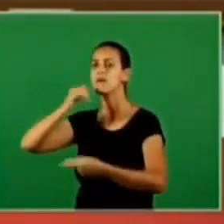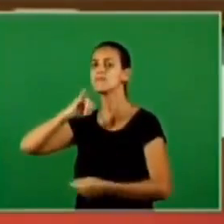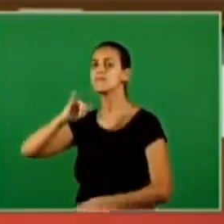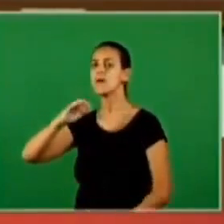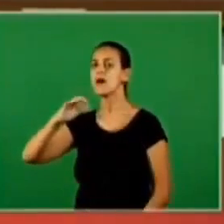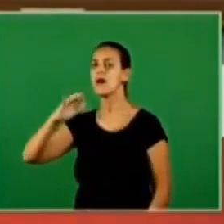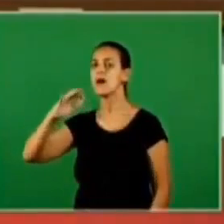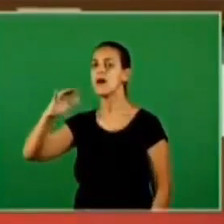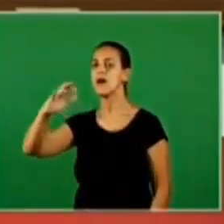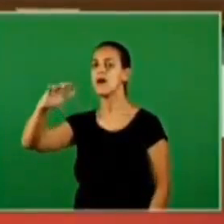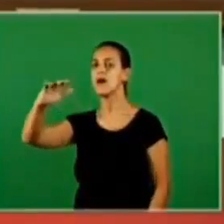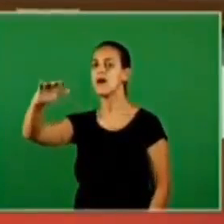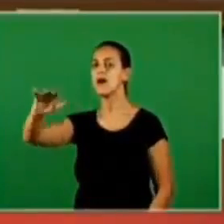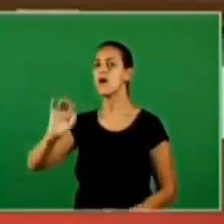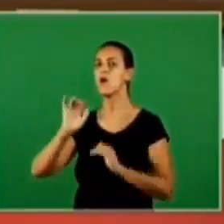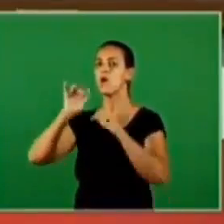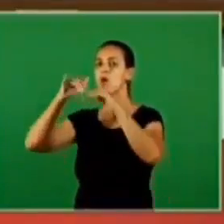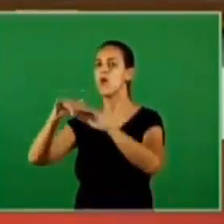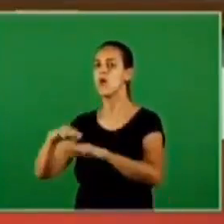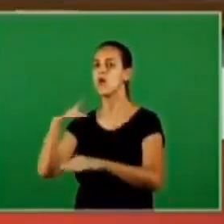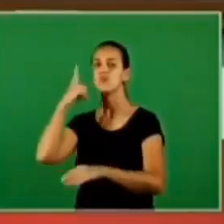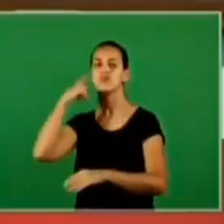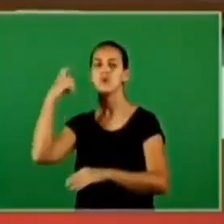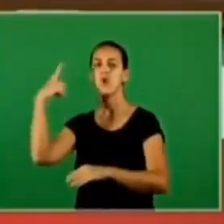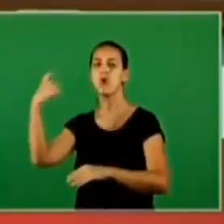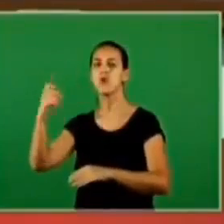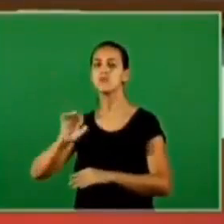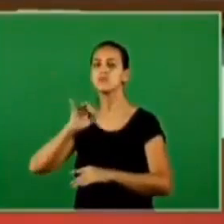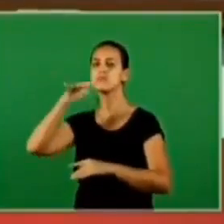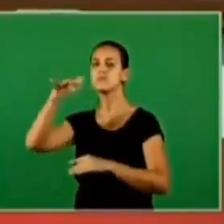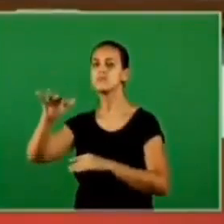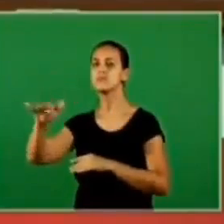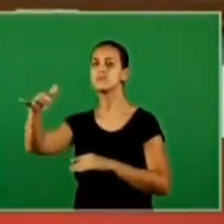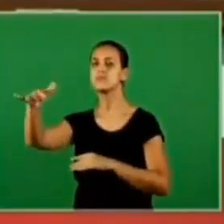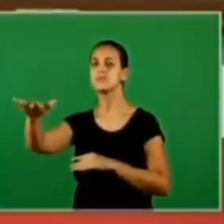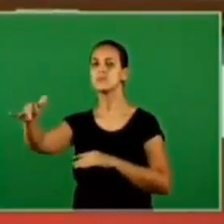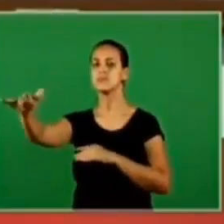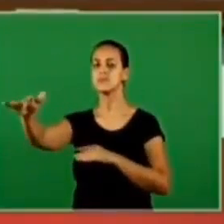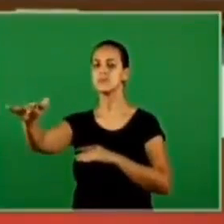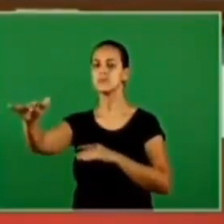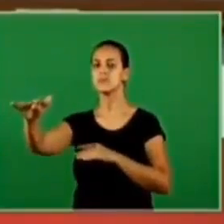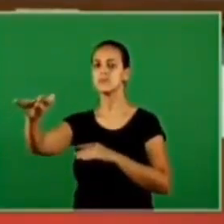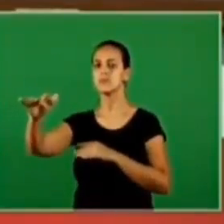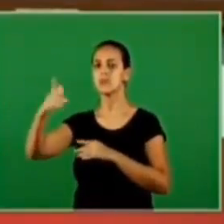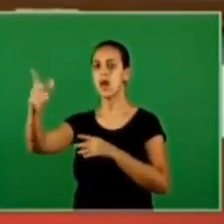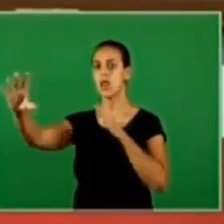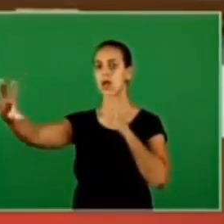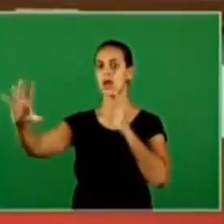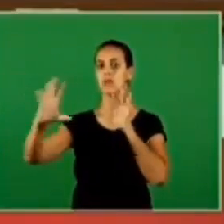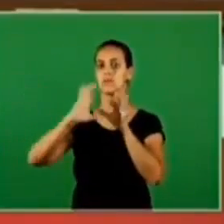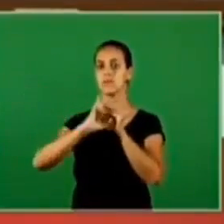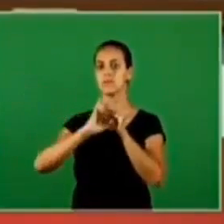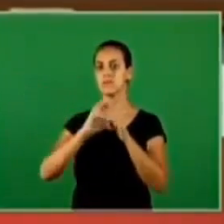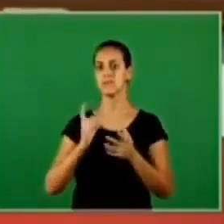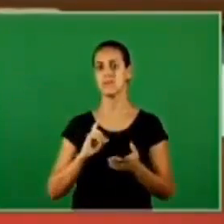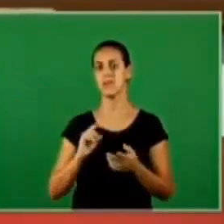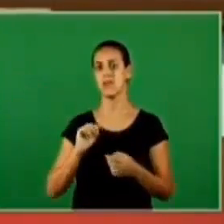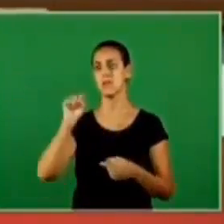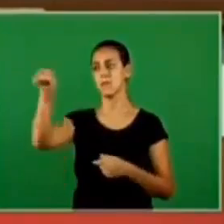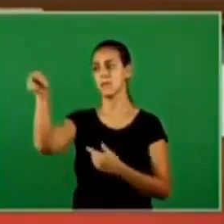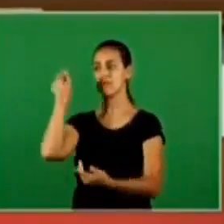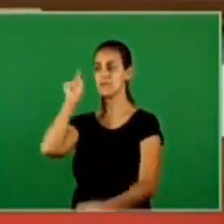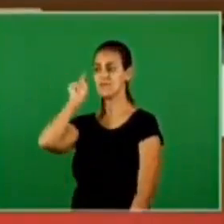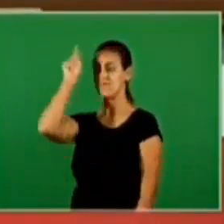the carrier waves that carry a voice, they are linked to you as they are linked